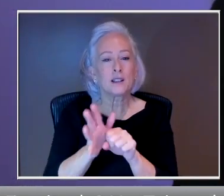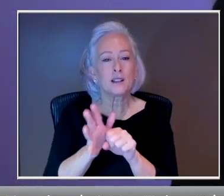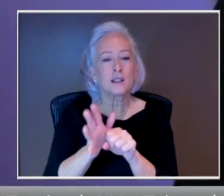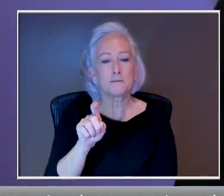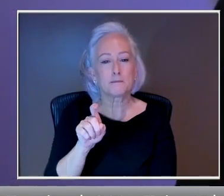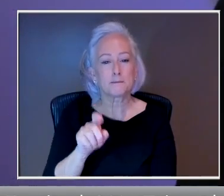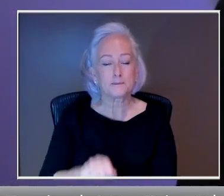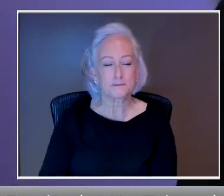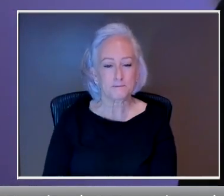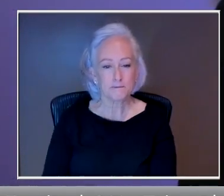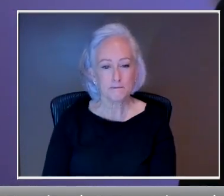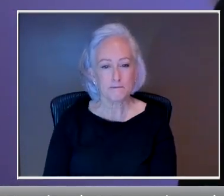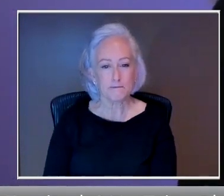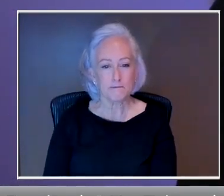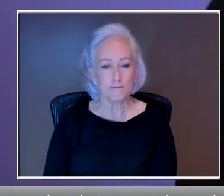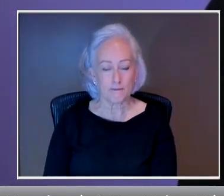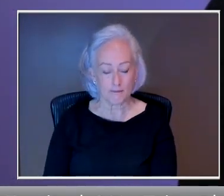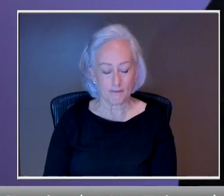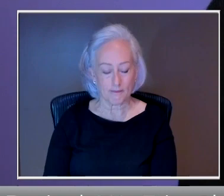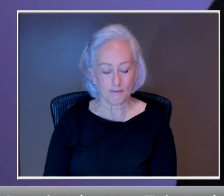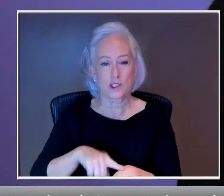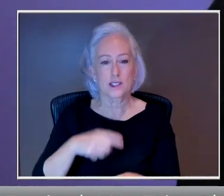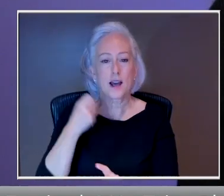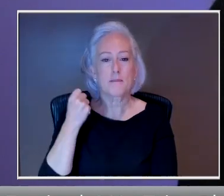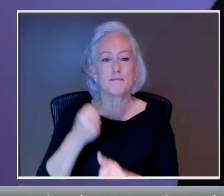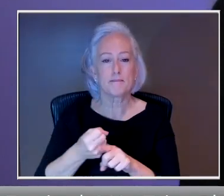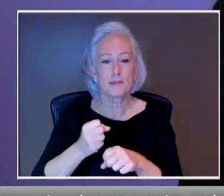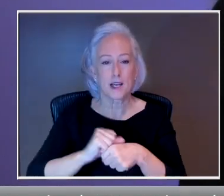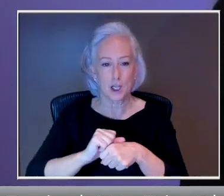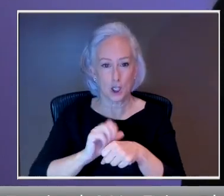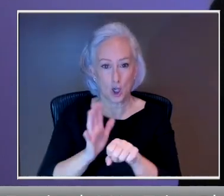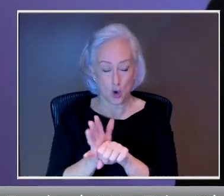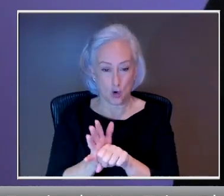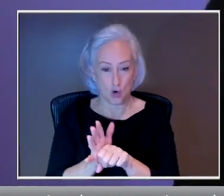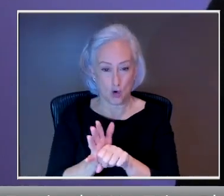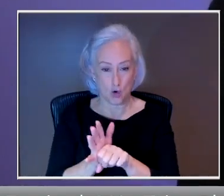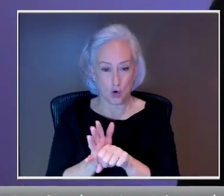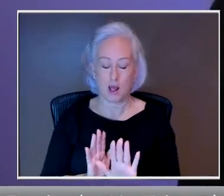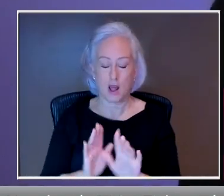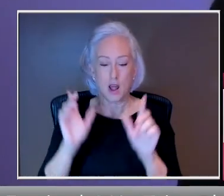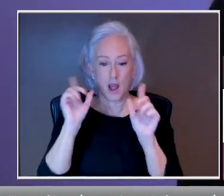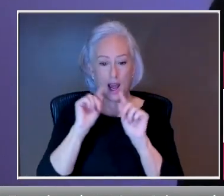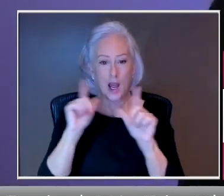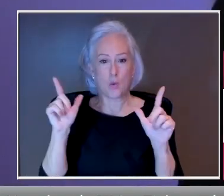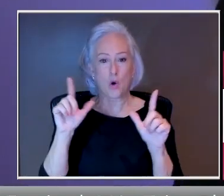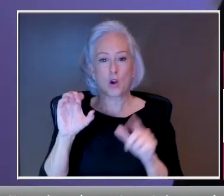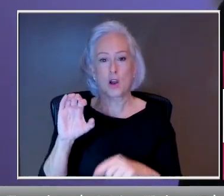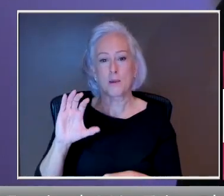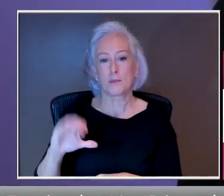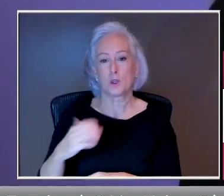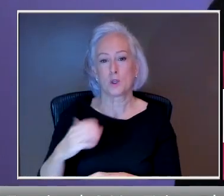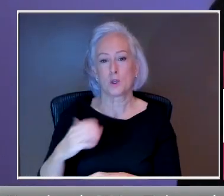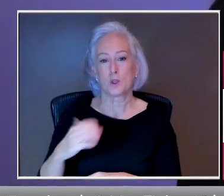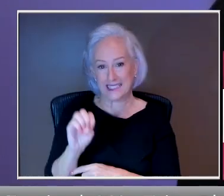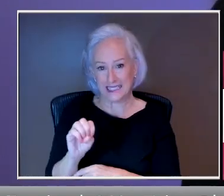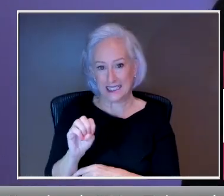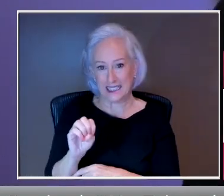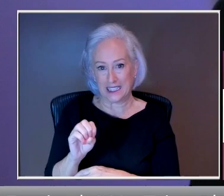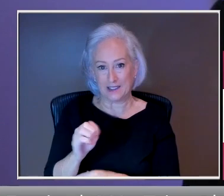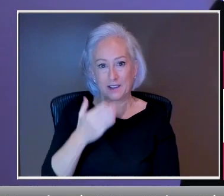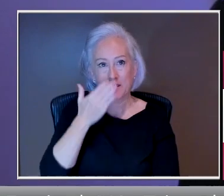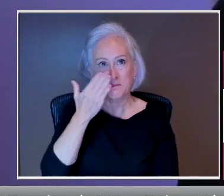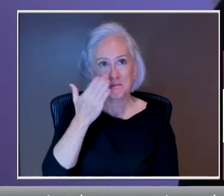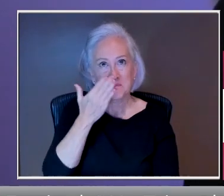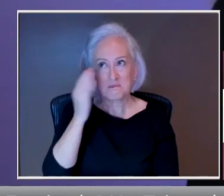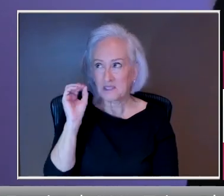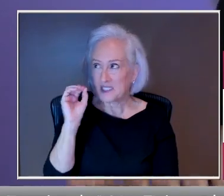I got COVID was, I woke up Christmas Eve and had no smell and no taste. I was